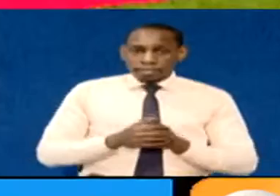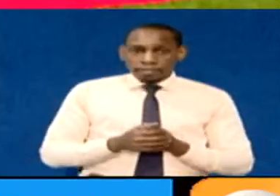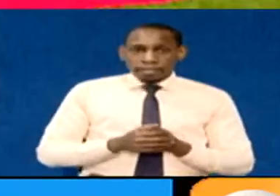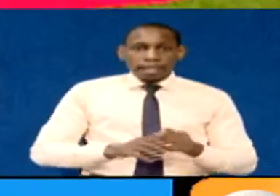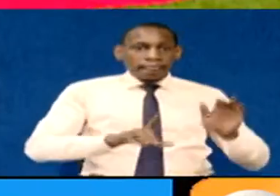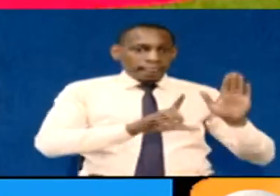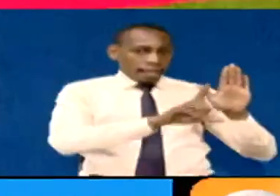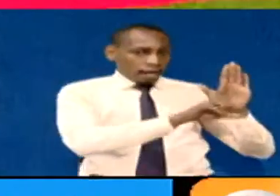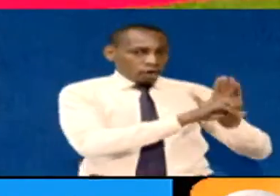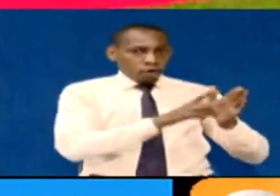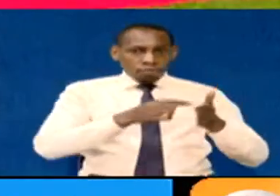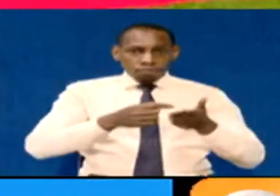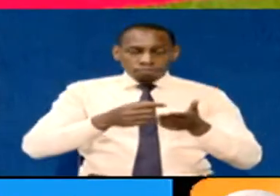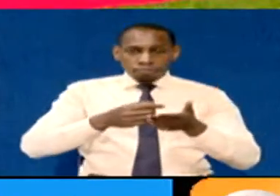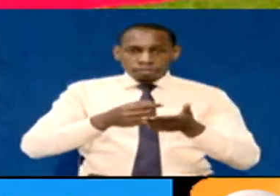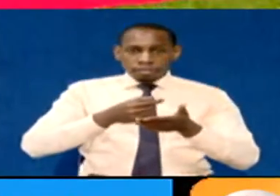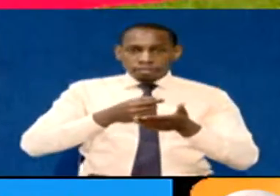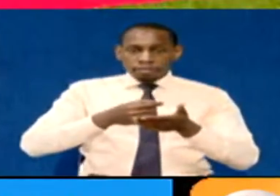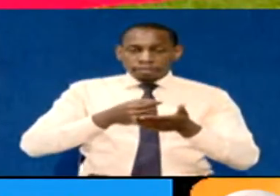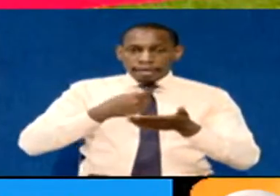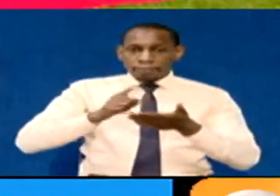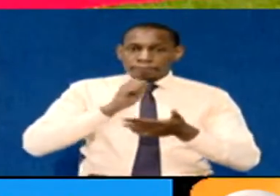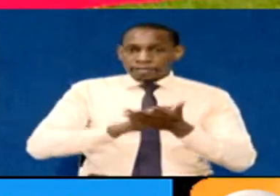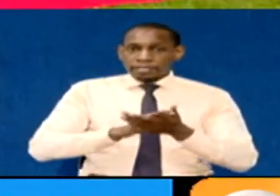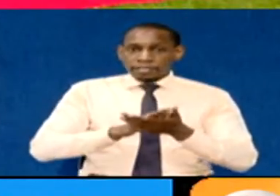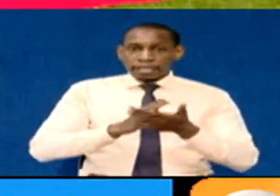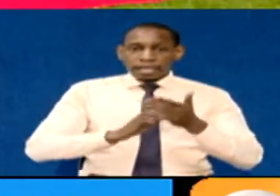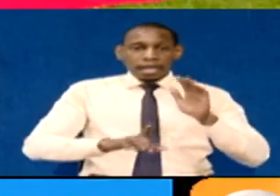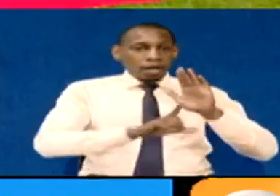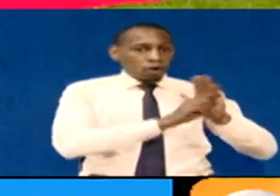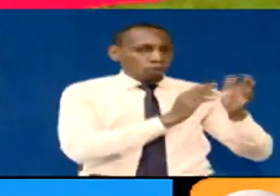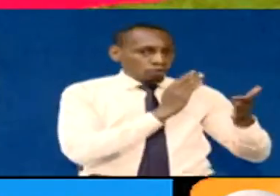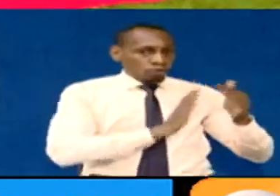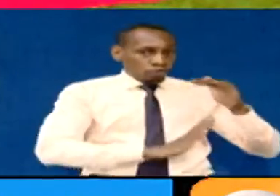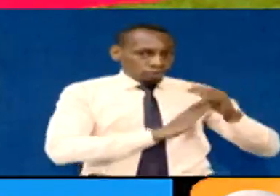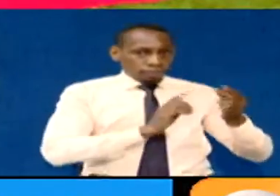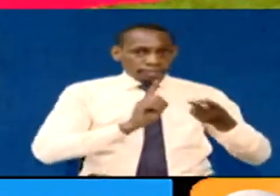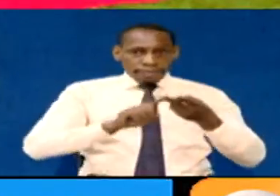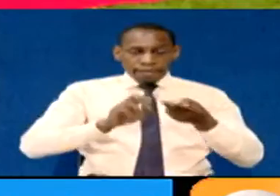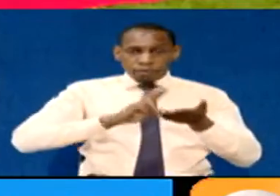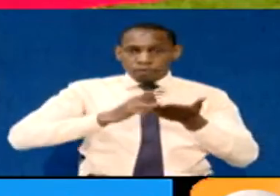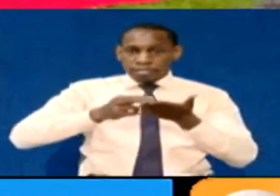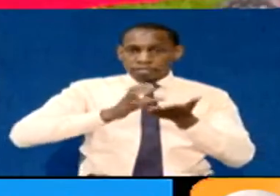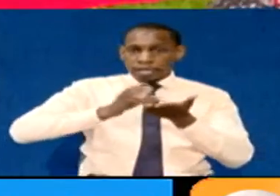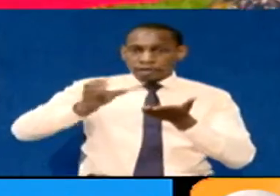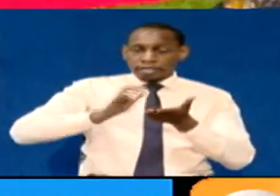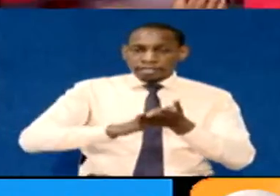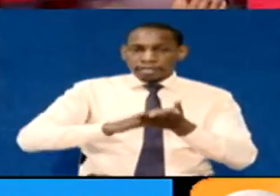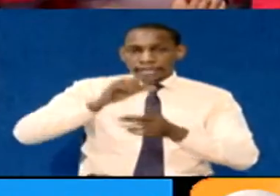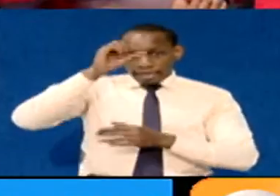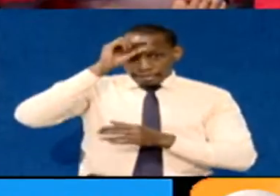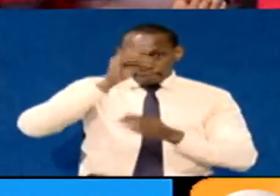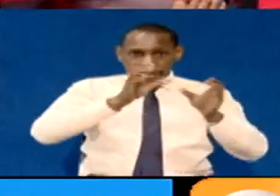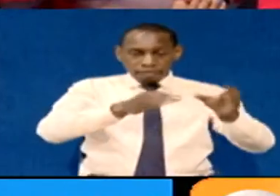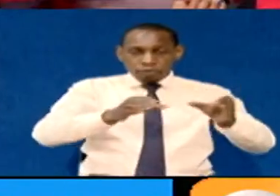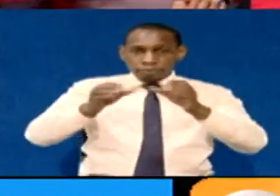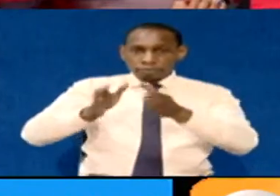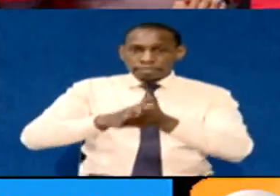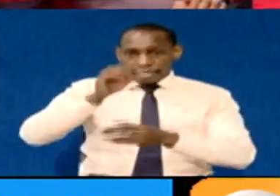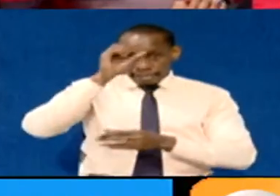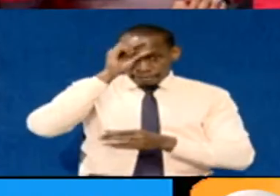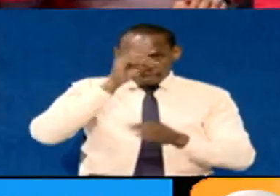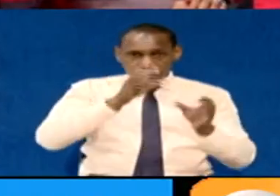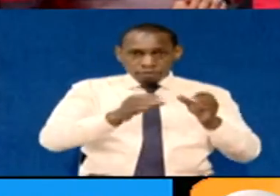the laws that are passed are top-notch. Number two, the resources that have been allocated to all levels of government and all